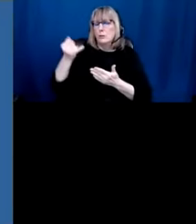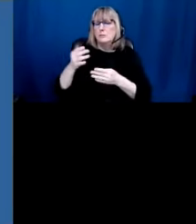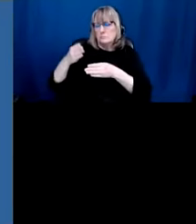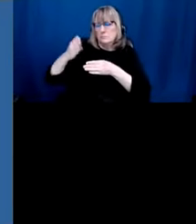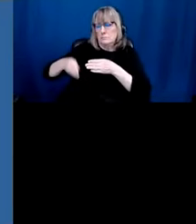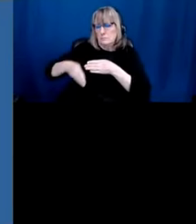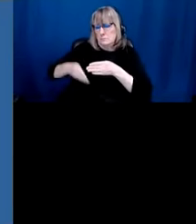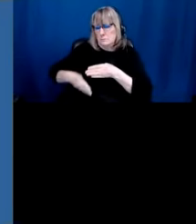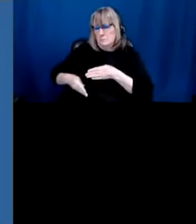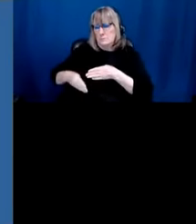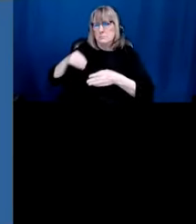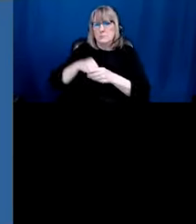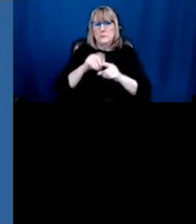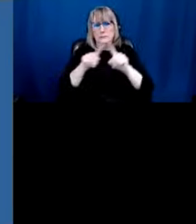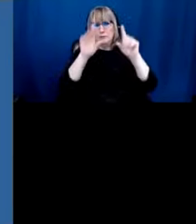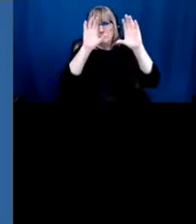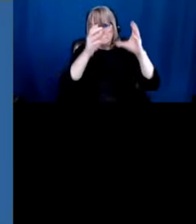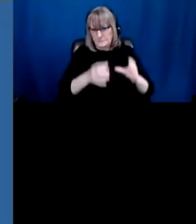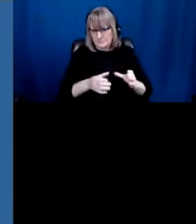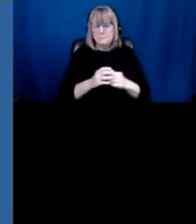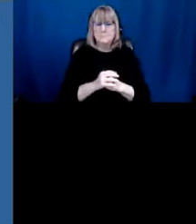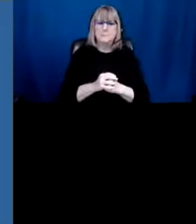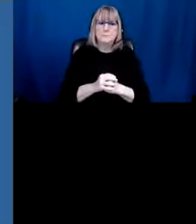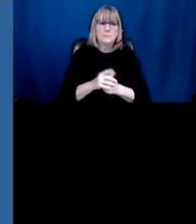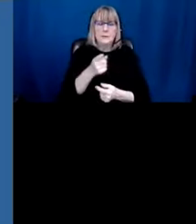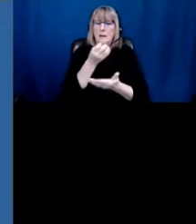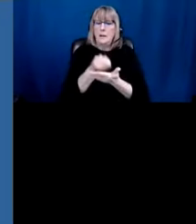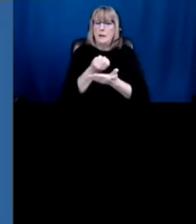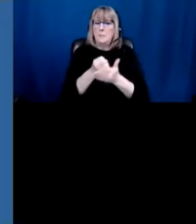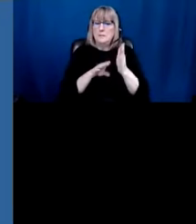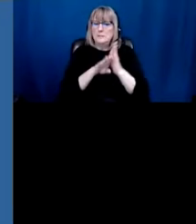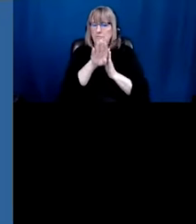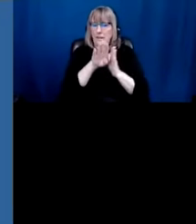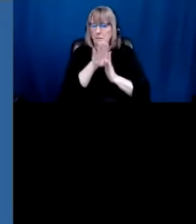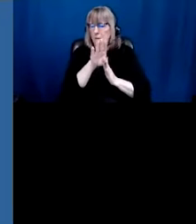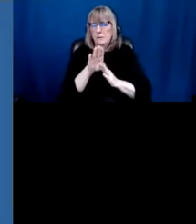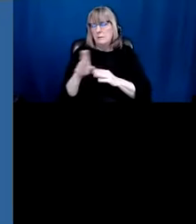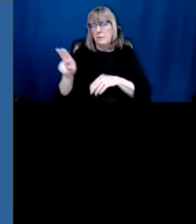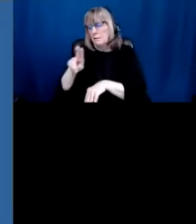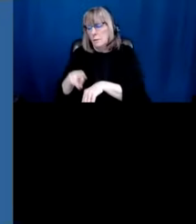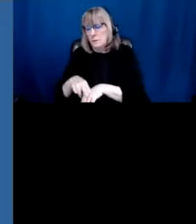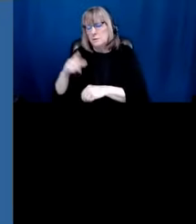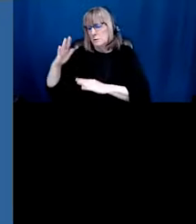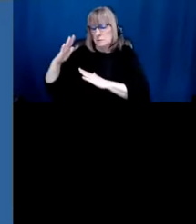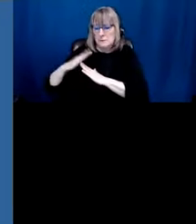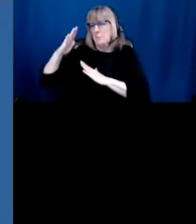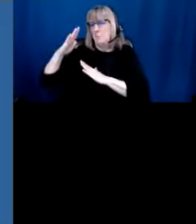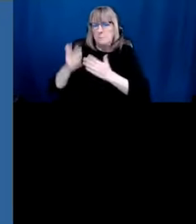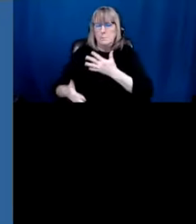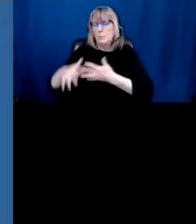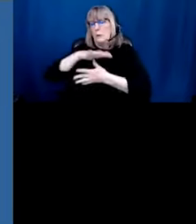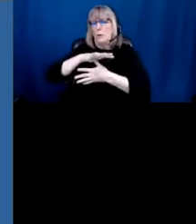completed in those categories. So economic development is, of course, one of the top priorities that we